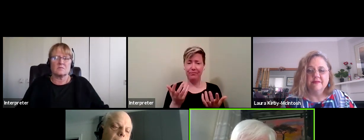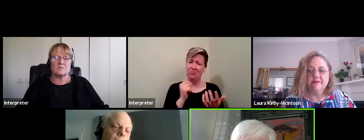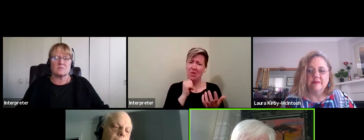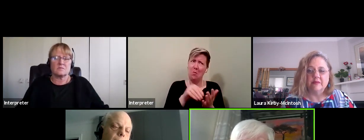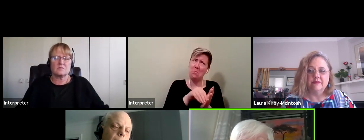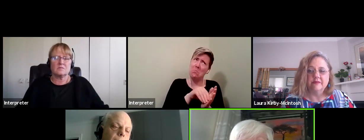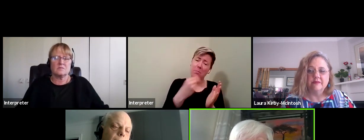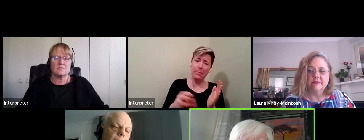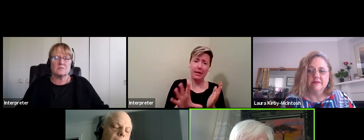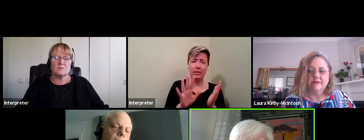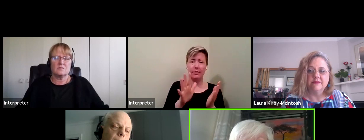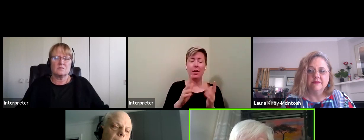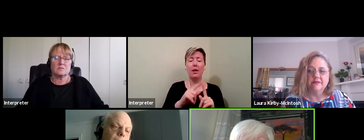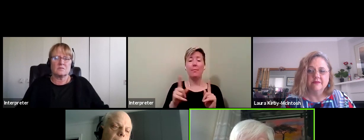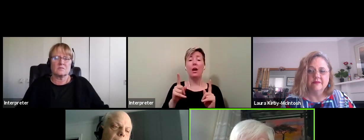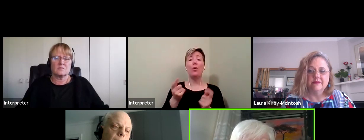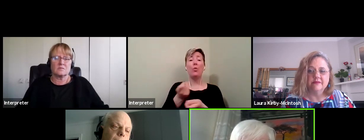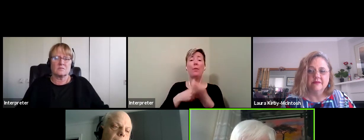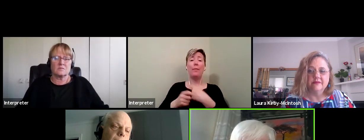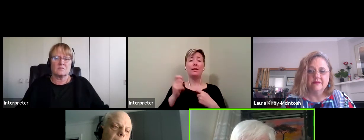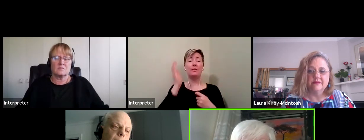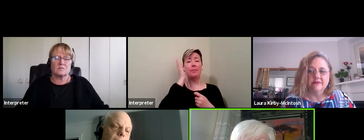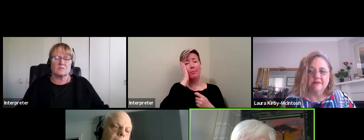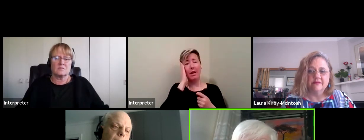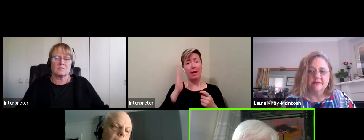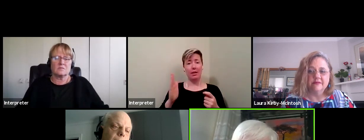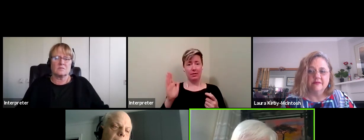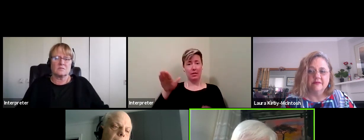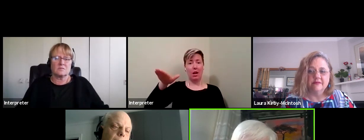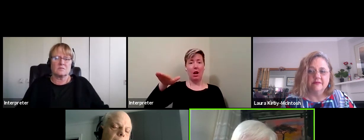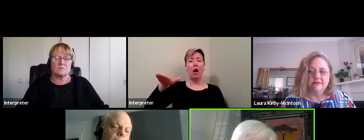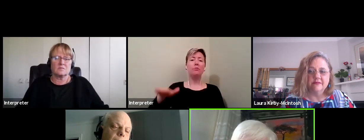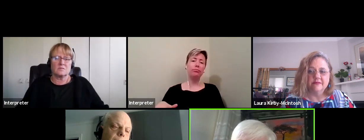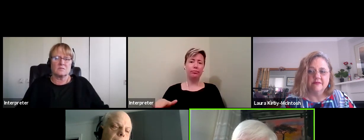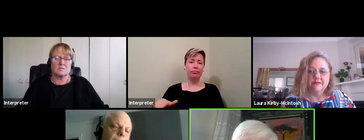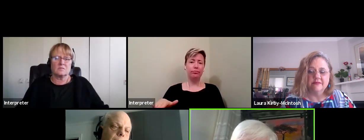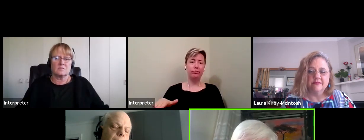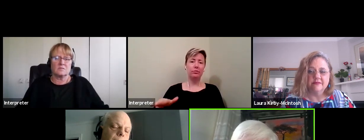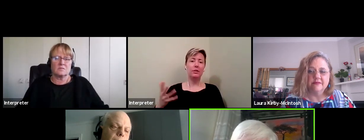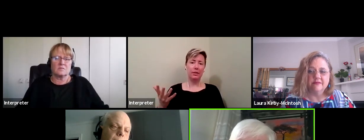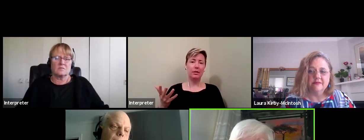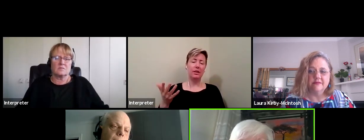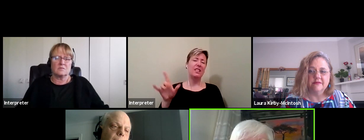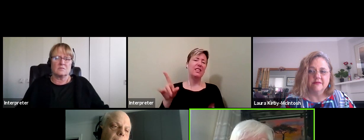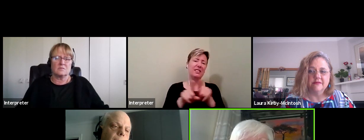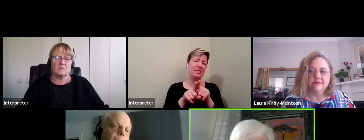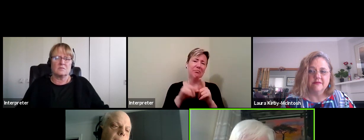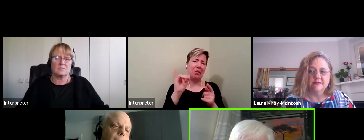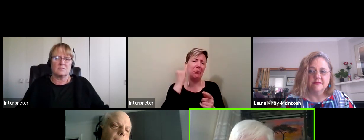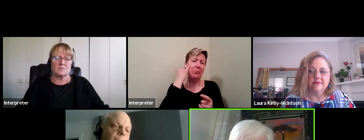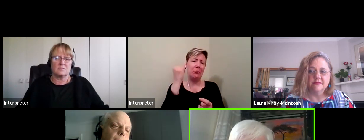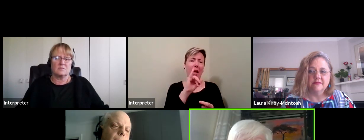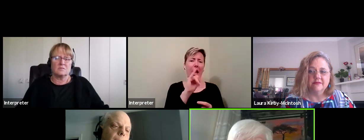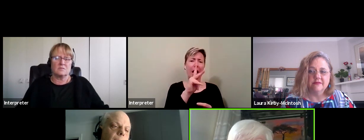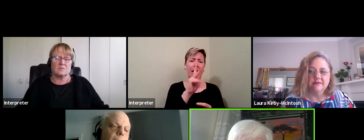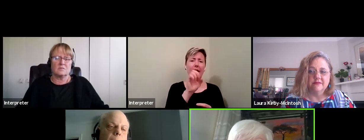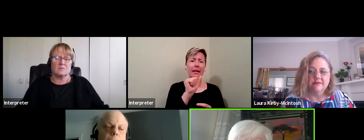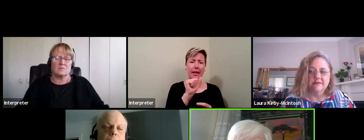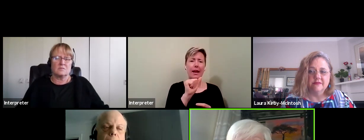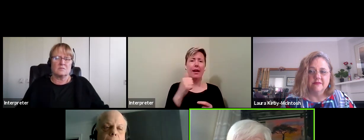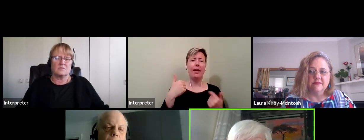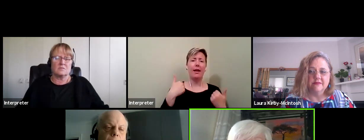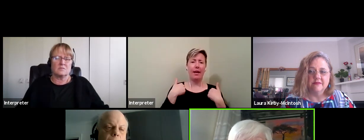frames in the hotel rooms so that they have a built-in structure, sort of like an IKEA bed, has a built-in sort of box